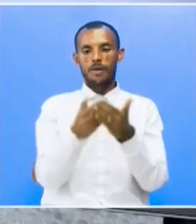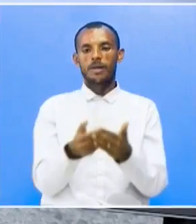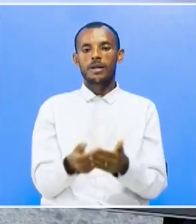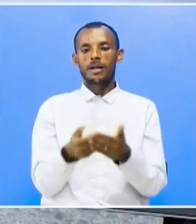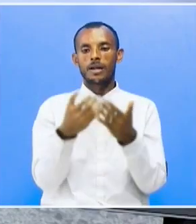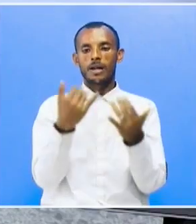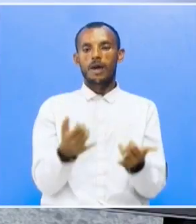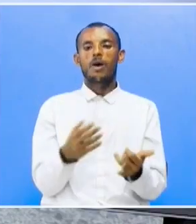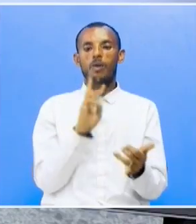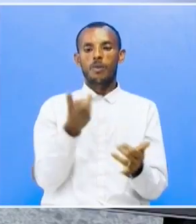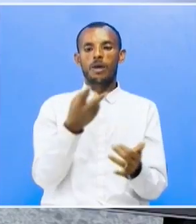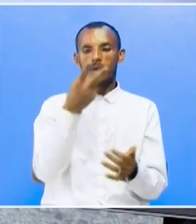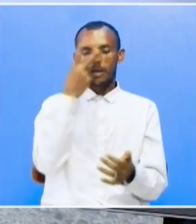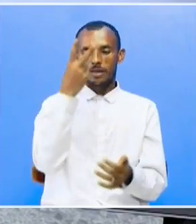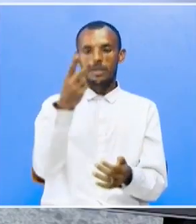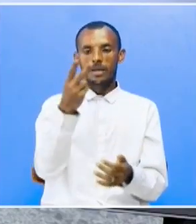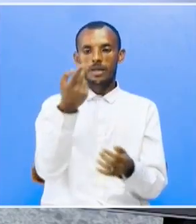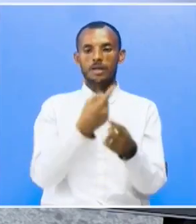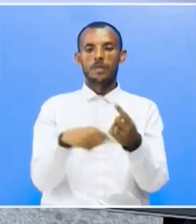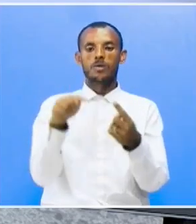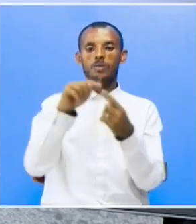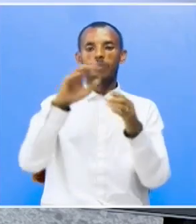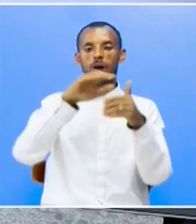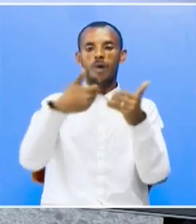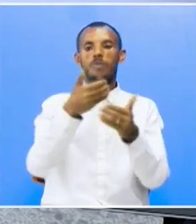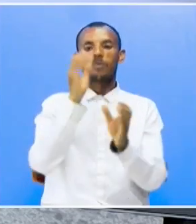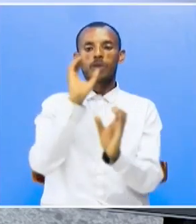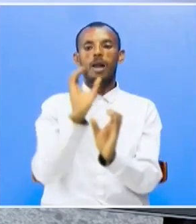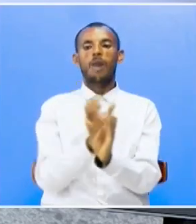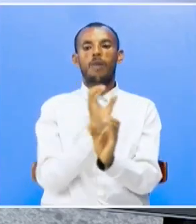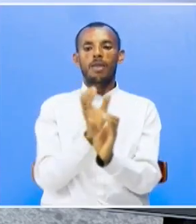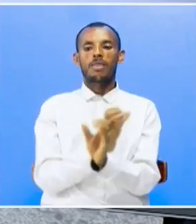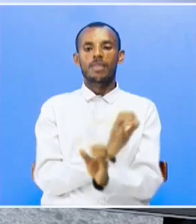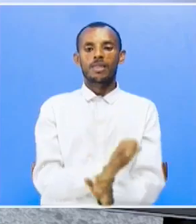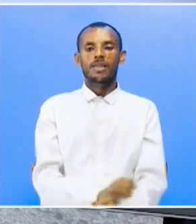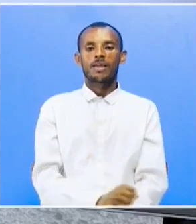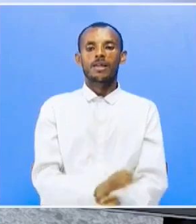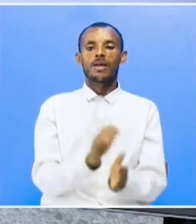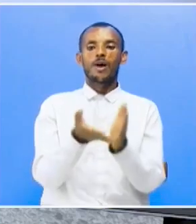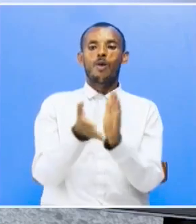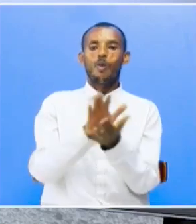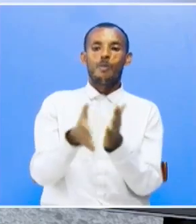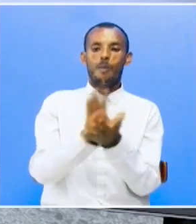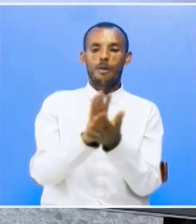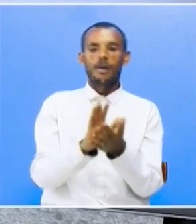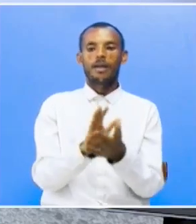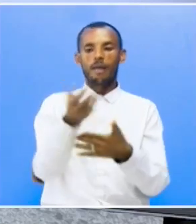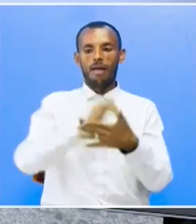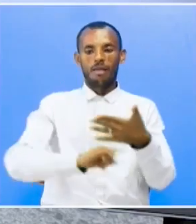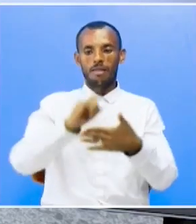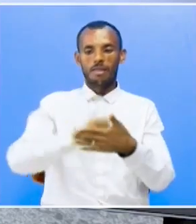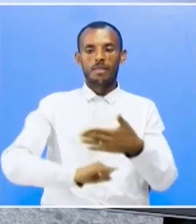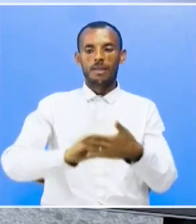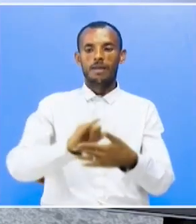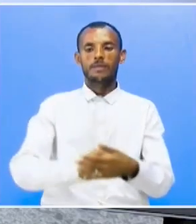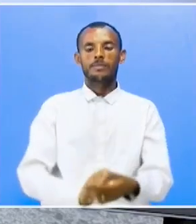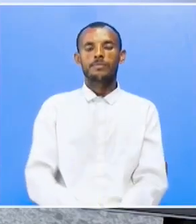we'll proceed to how to calculate compound interest.